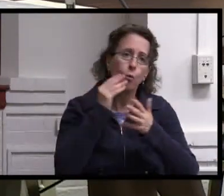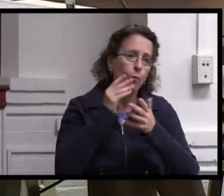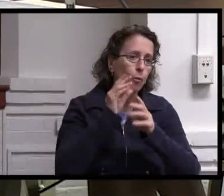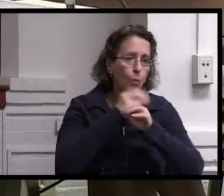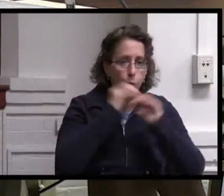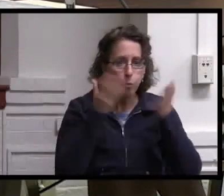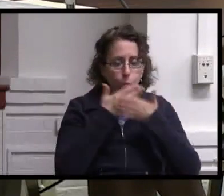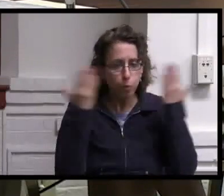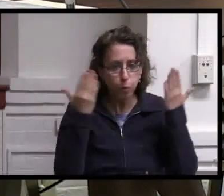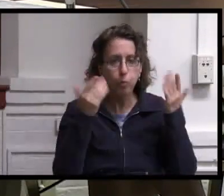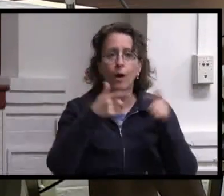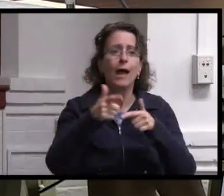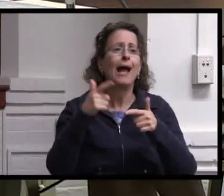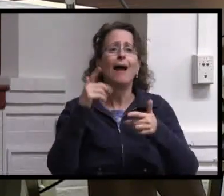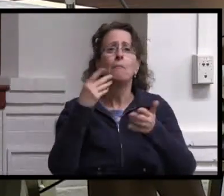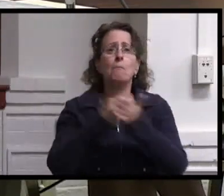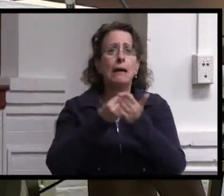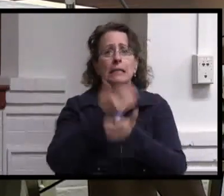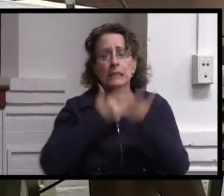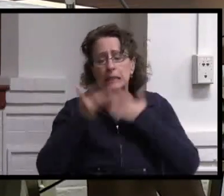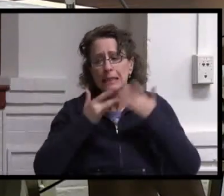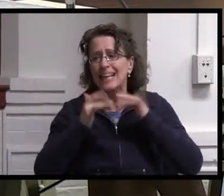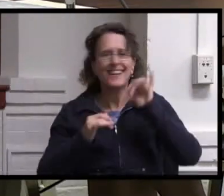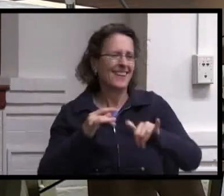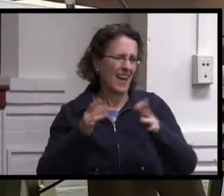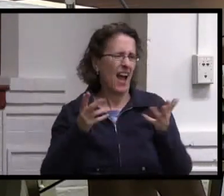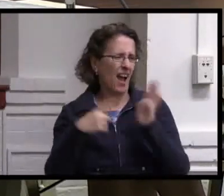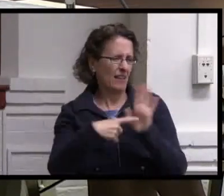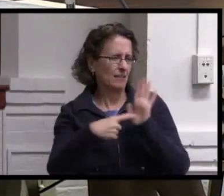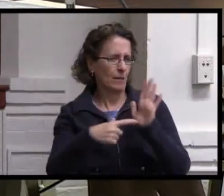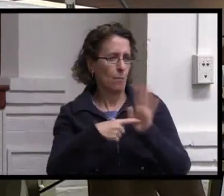obviously it's optional, we can give their referral sheet to